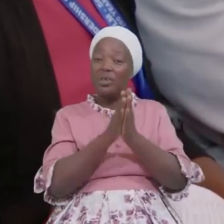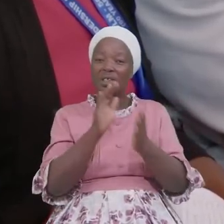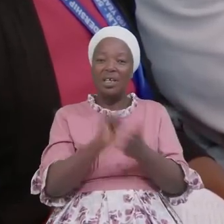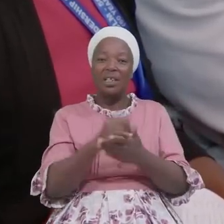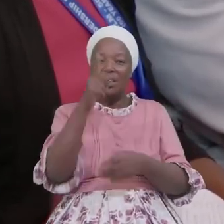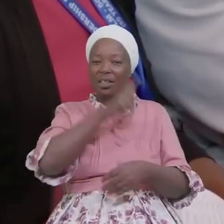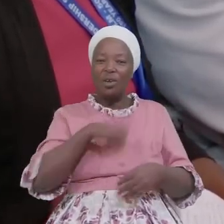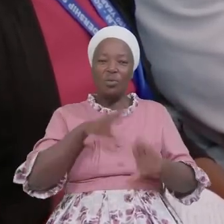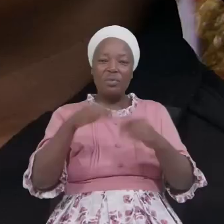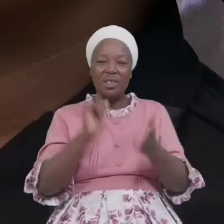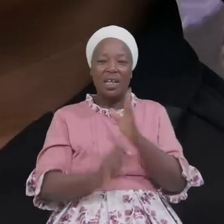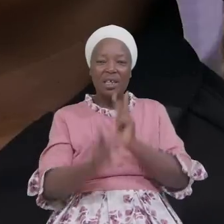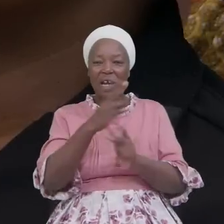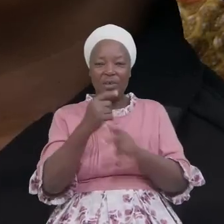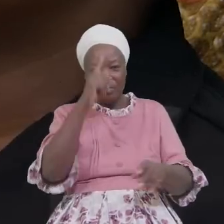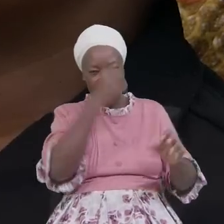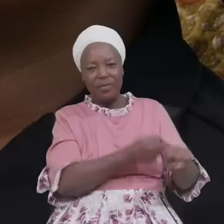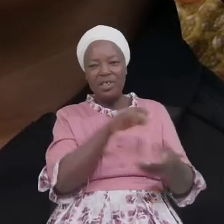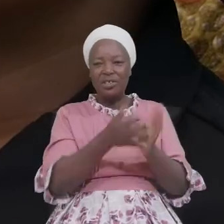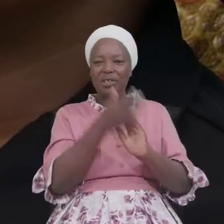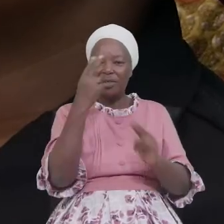of faith in Jesus. And look at